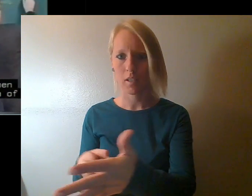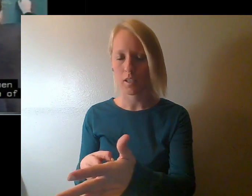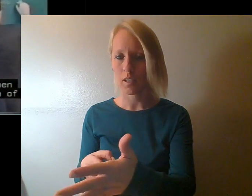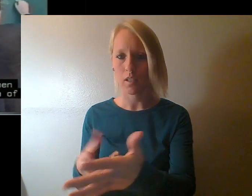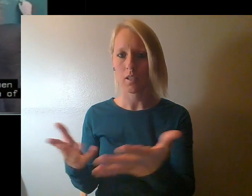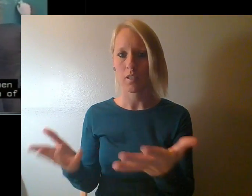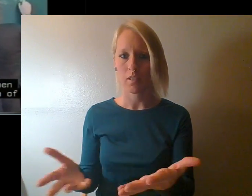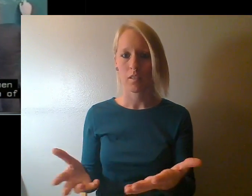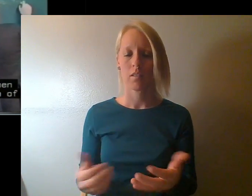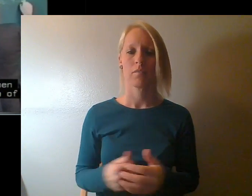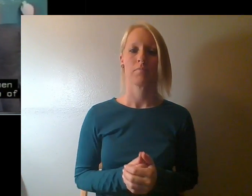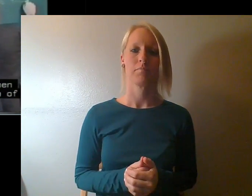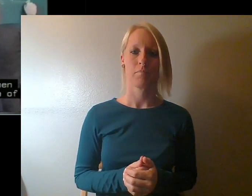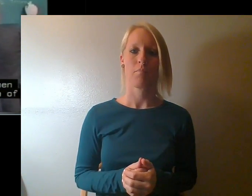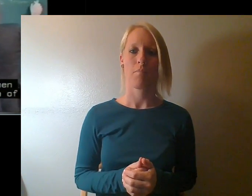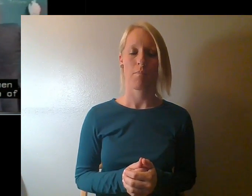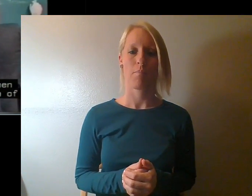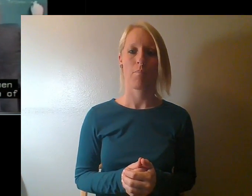moves from